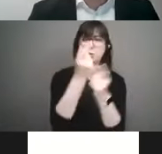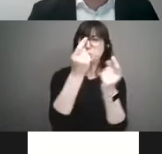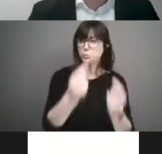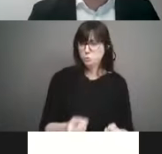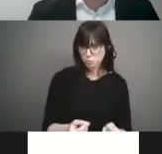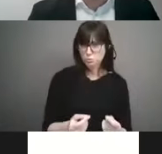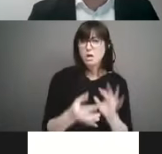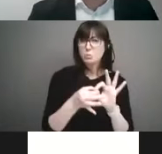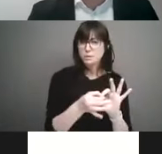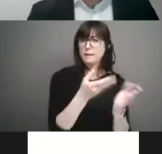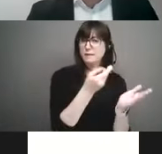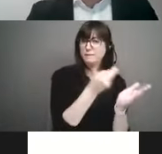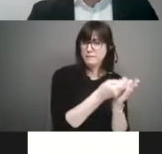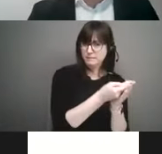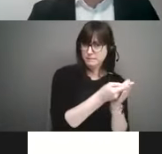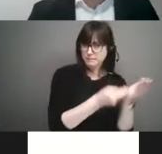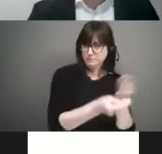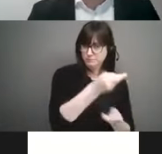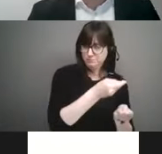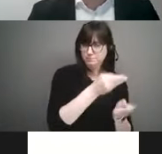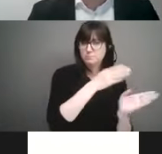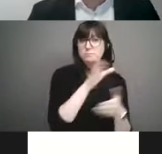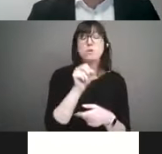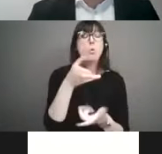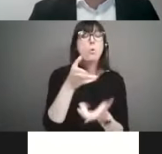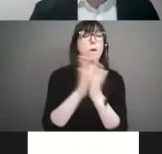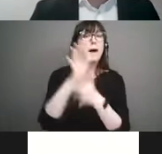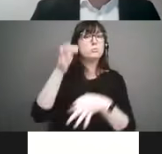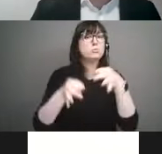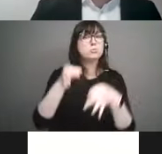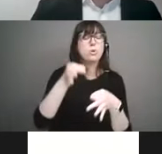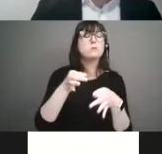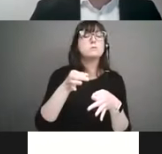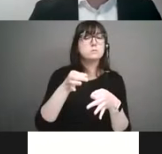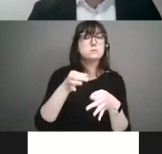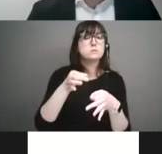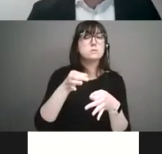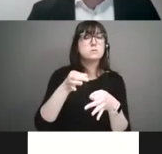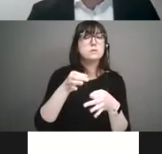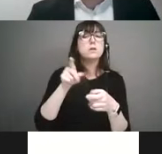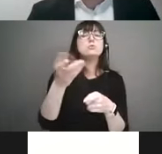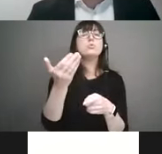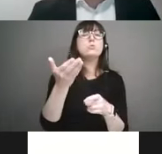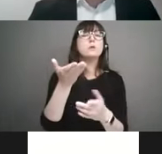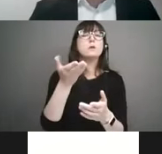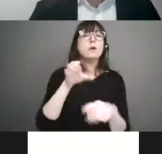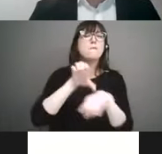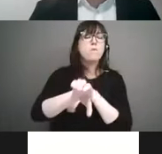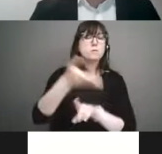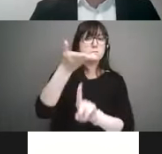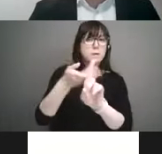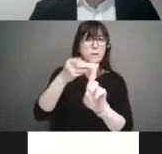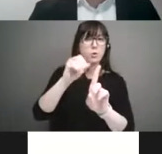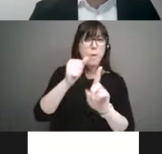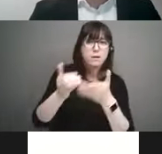the funds of the grantor. You can apply to court for an order that that attorney account, or that they produce